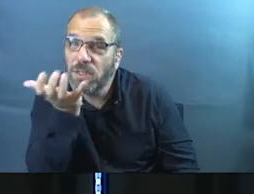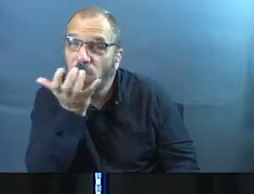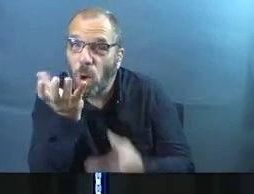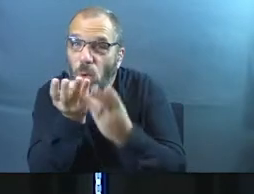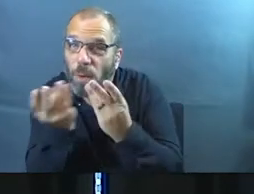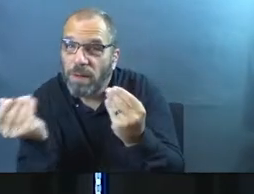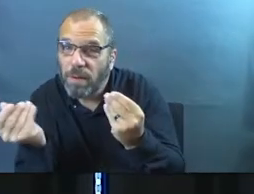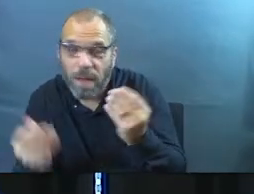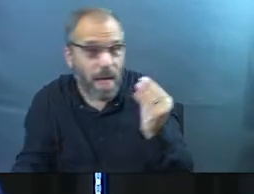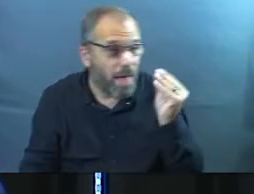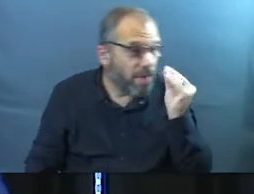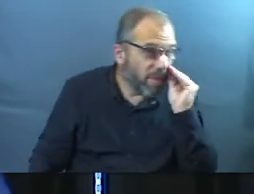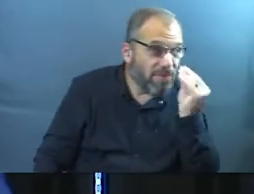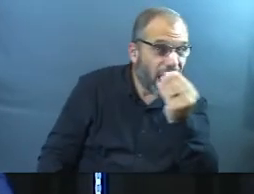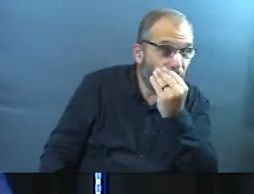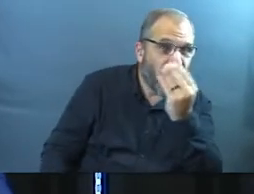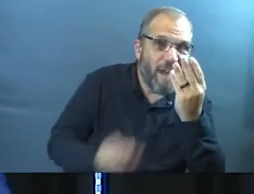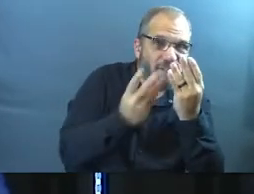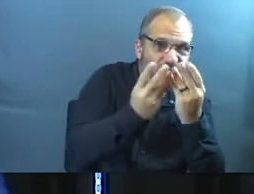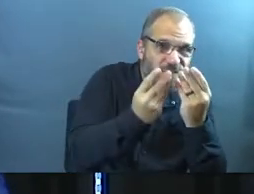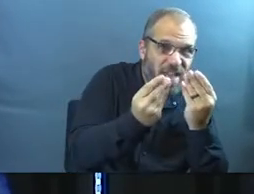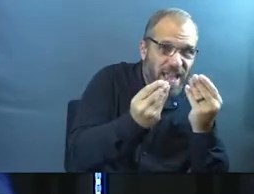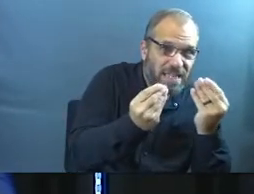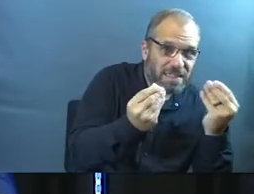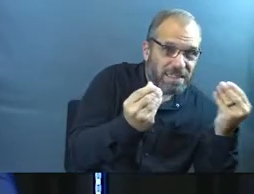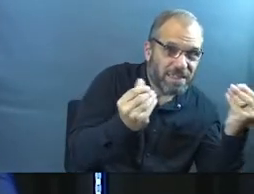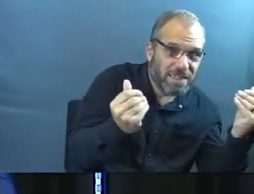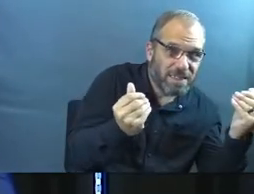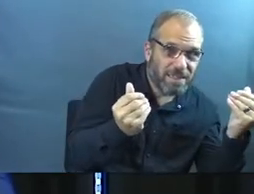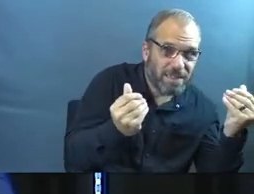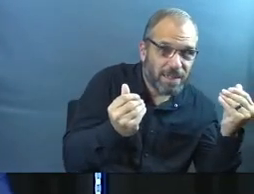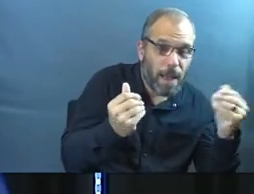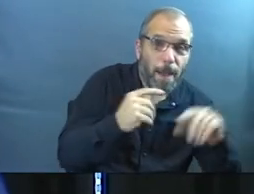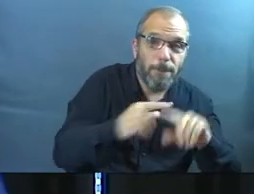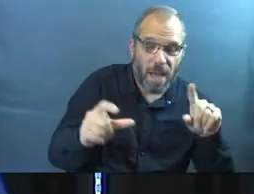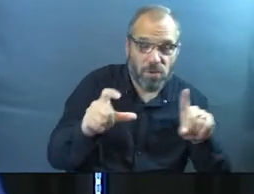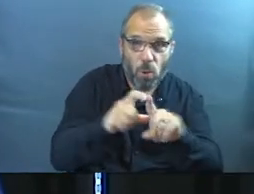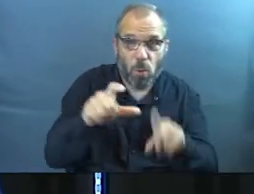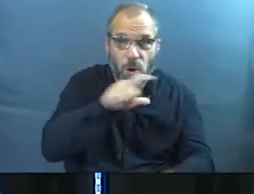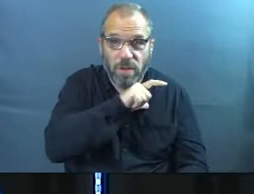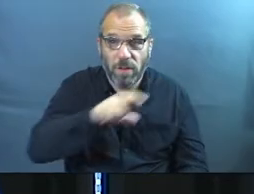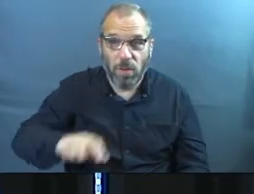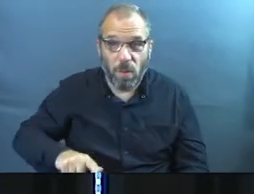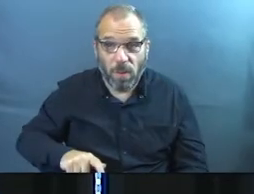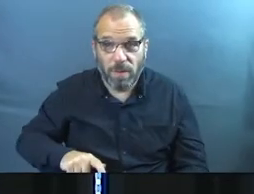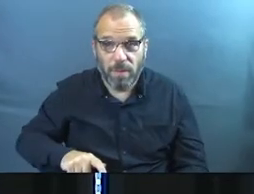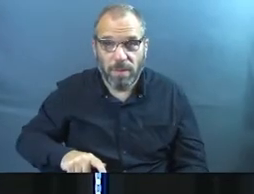The grass withers, the flower fades, but the word of the Lord